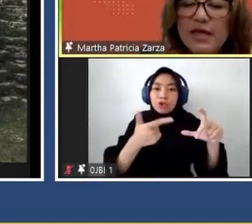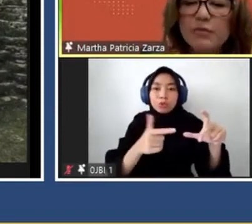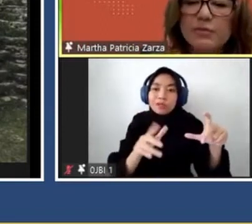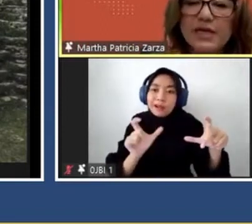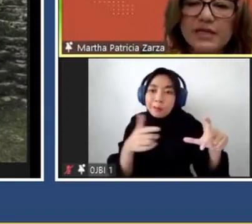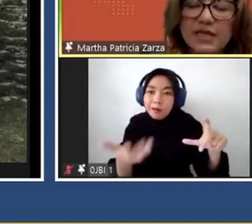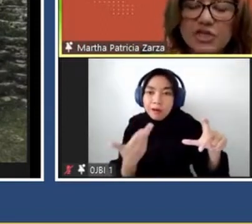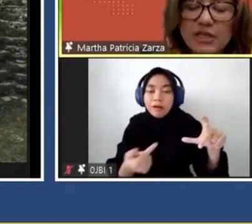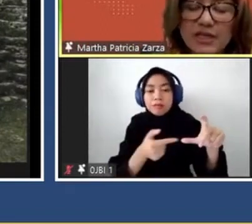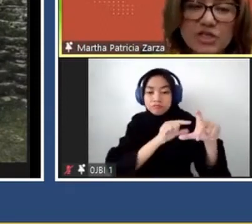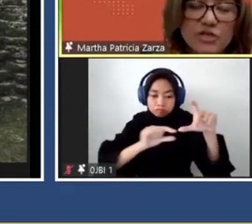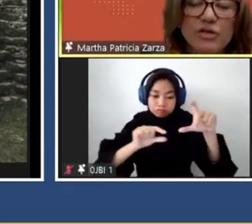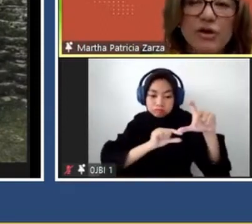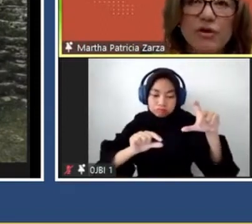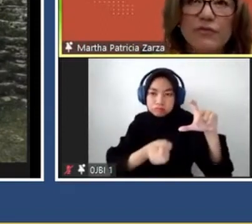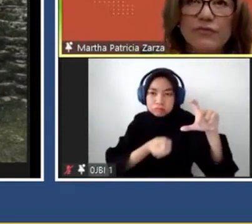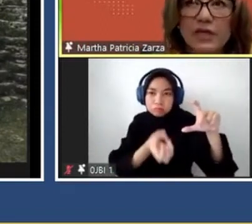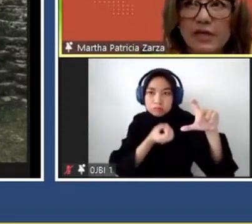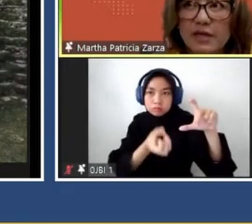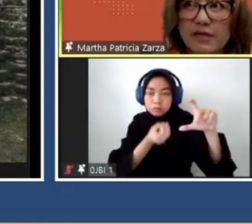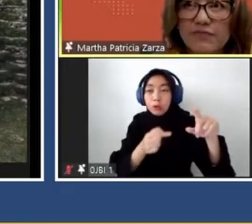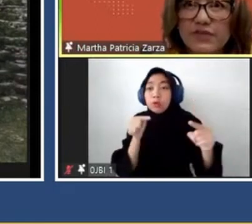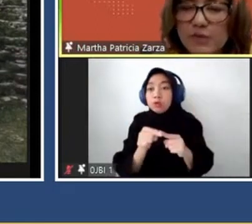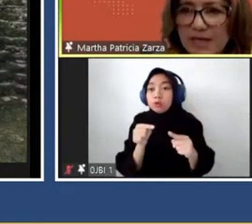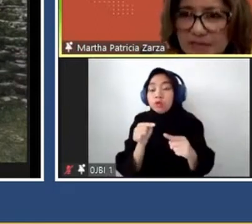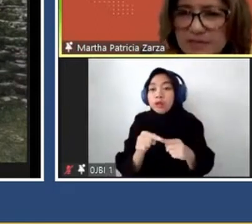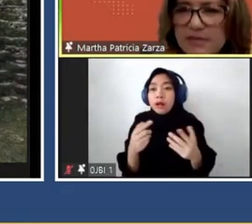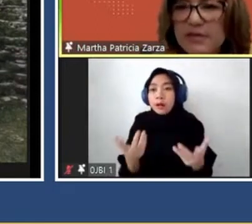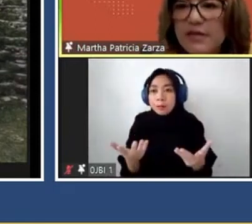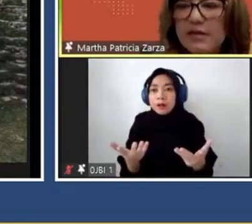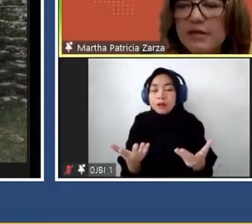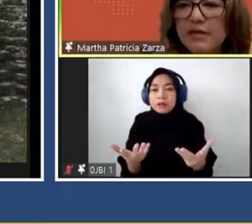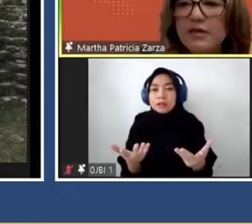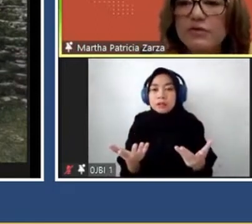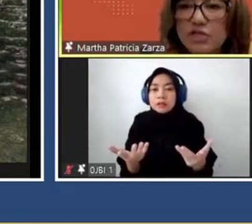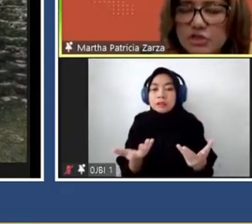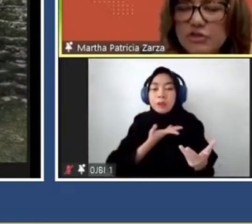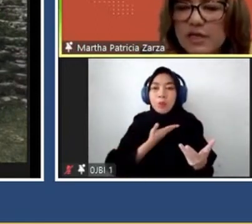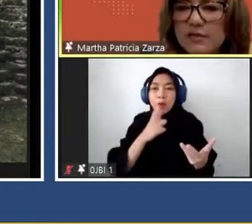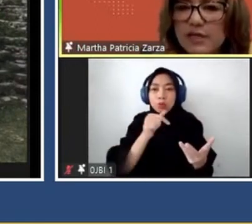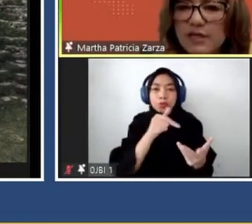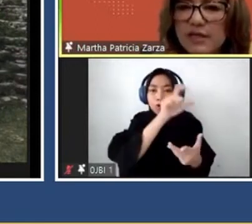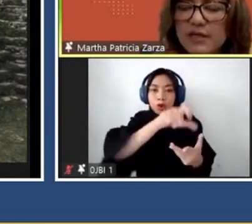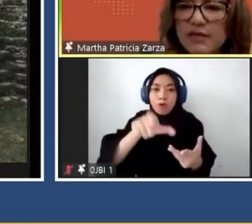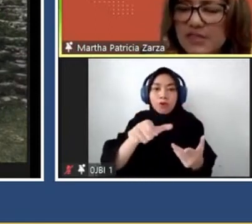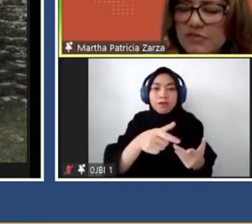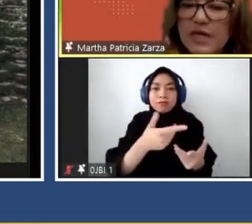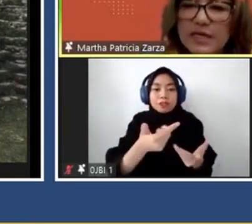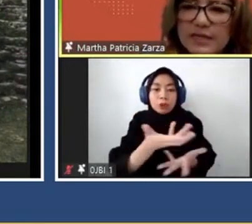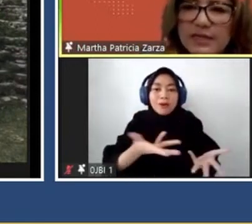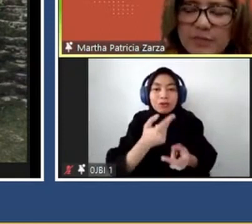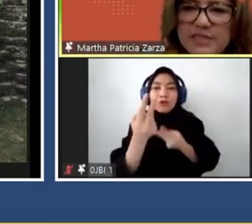women, with the main intention of visualize the conditions and